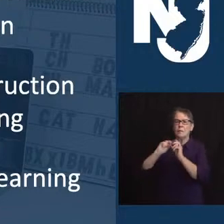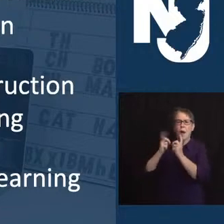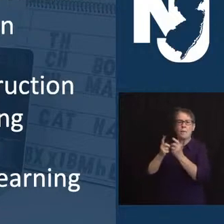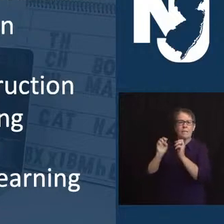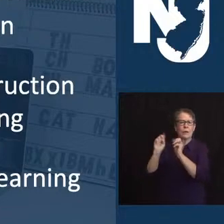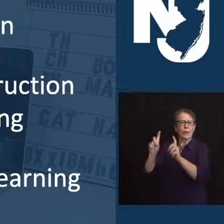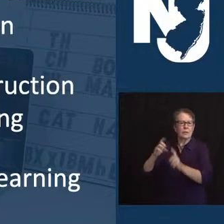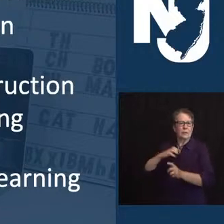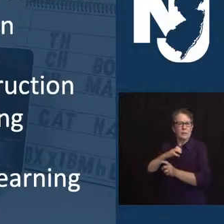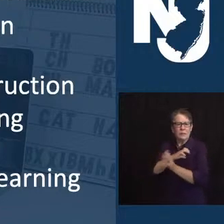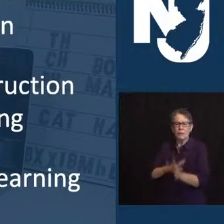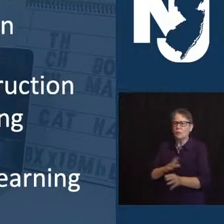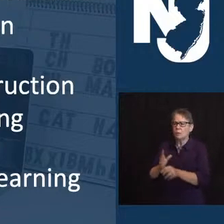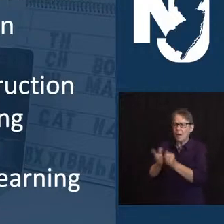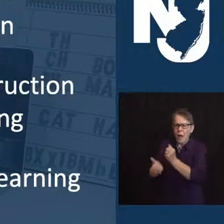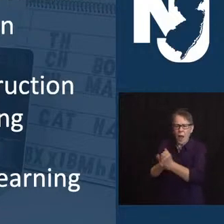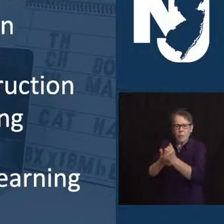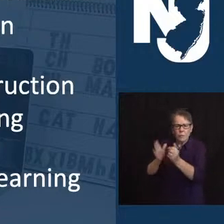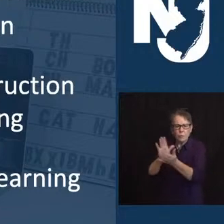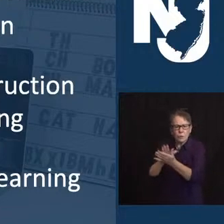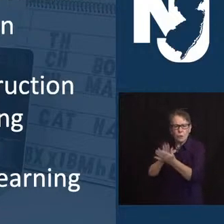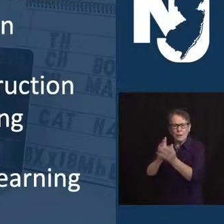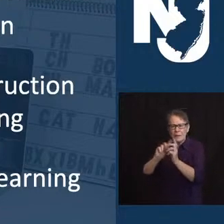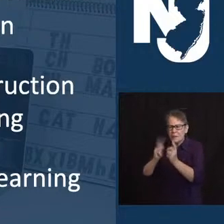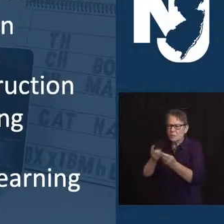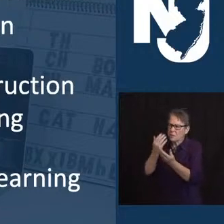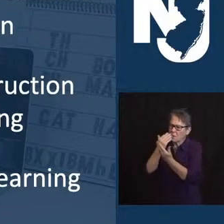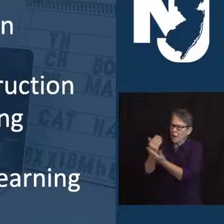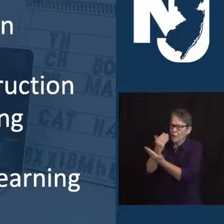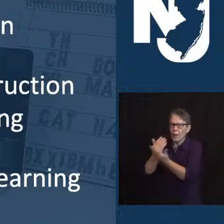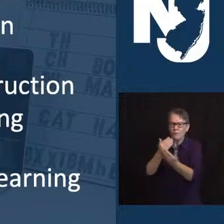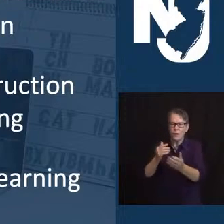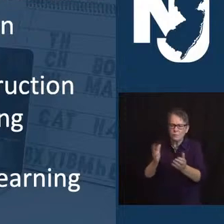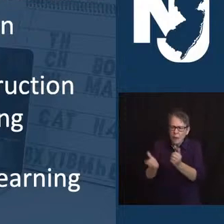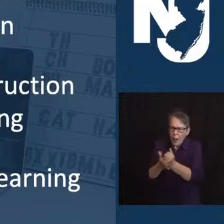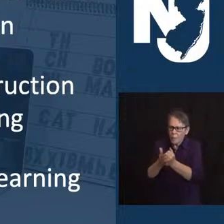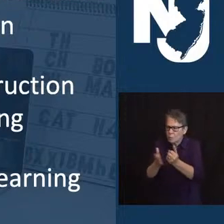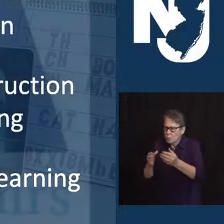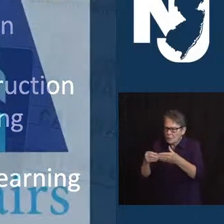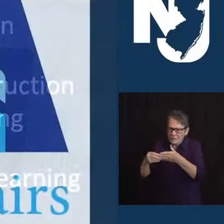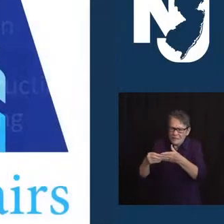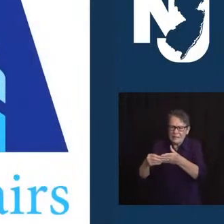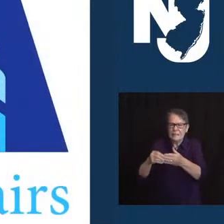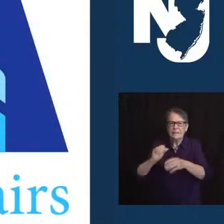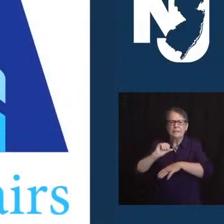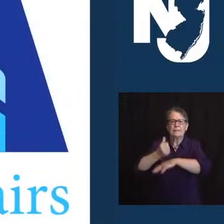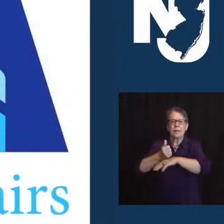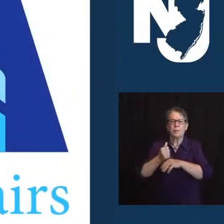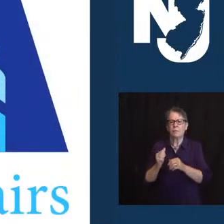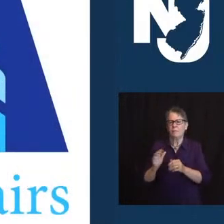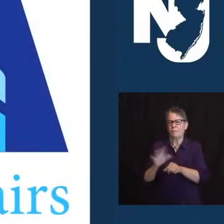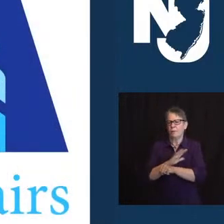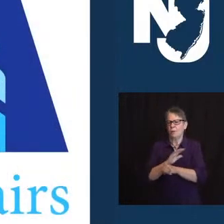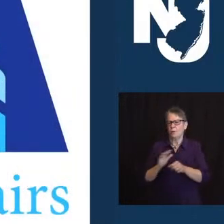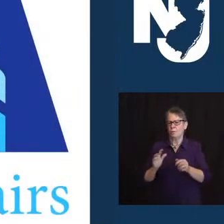finally for today, for me, and as we usually do, I'd like to note another of the communities which has partnered with the Department of Community Affairs, headed by the